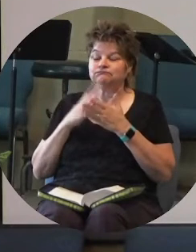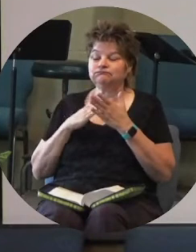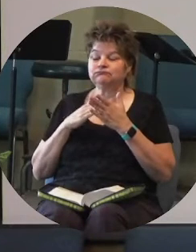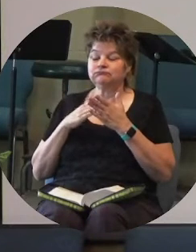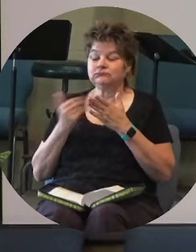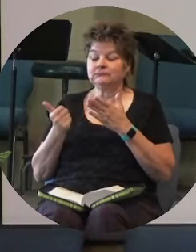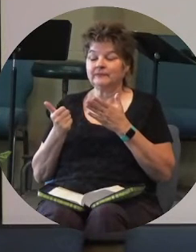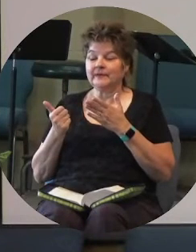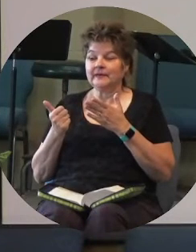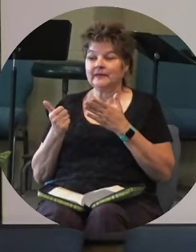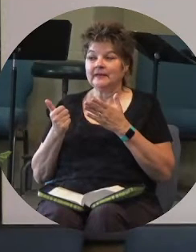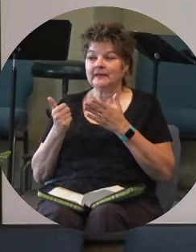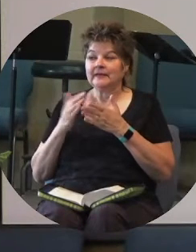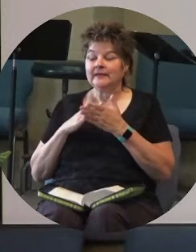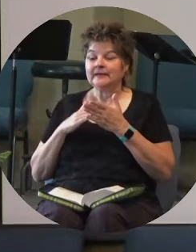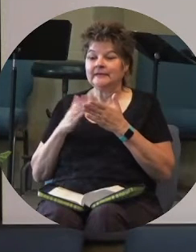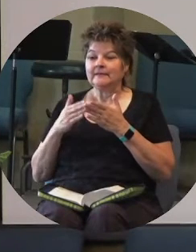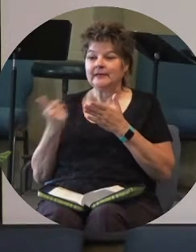And here's what happens next.